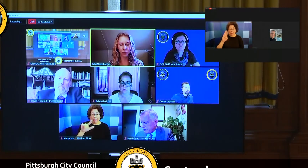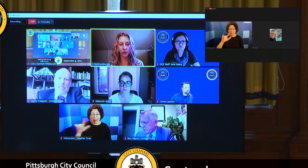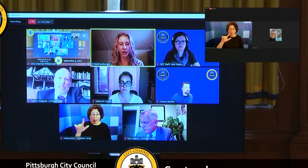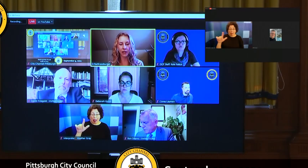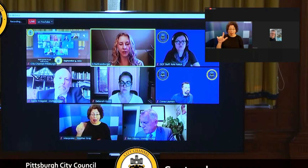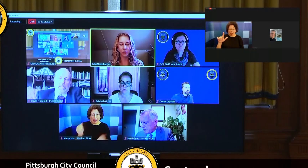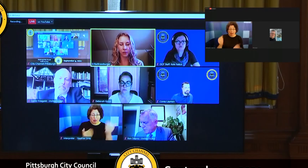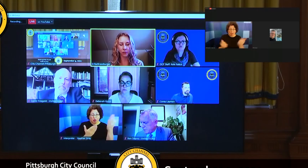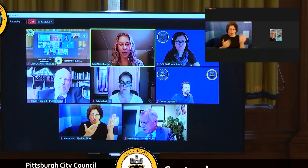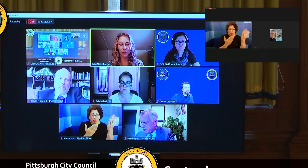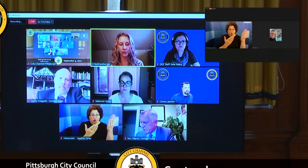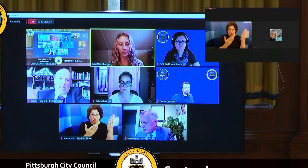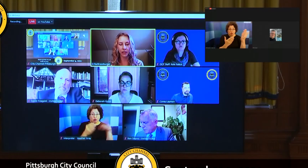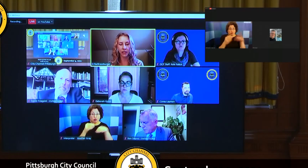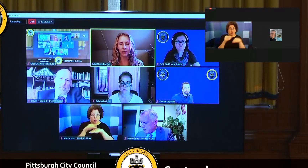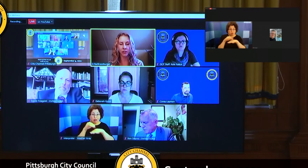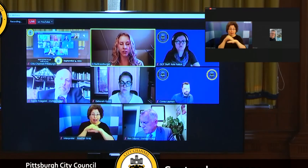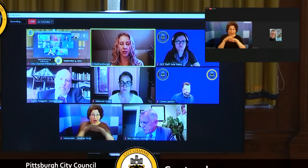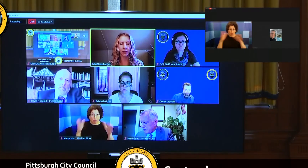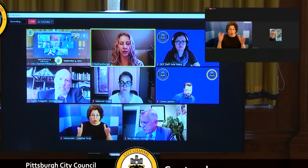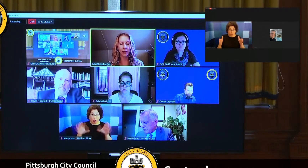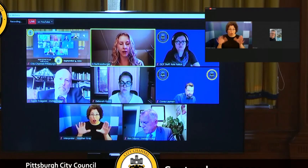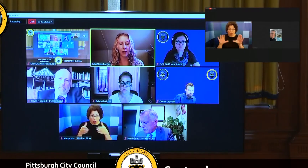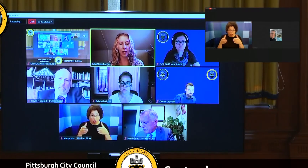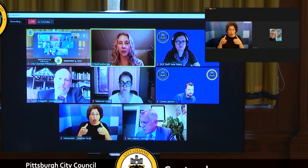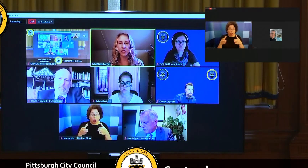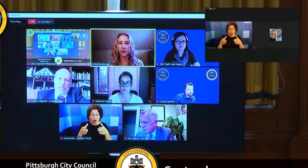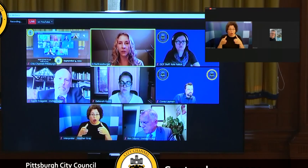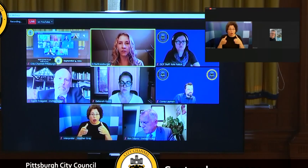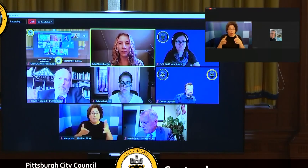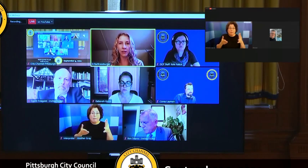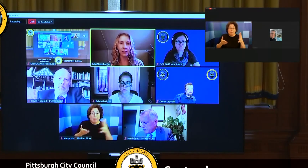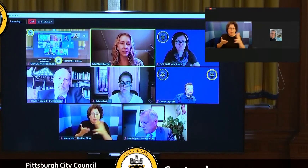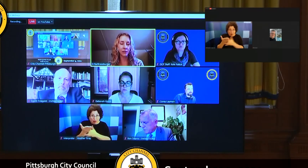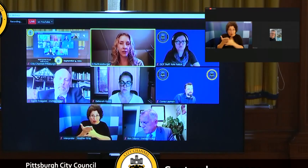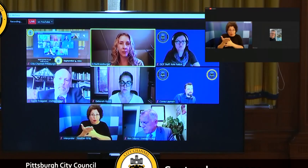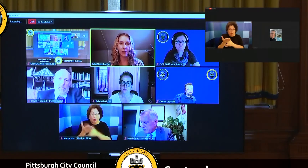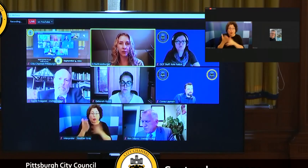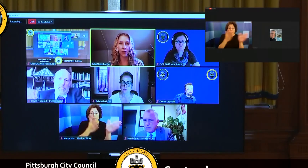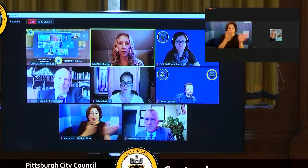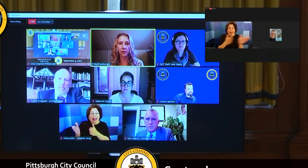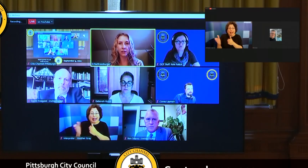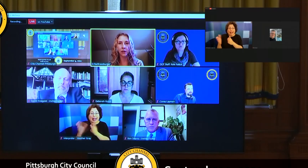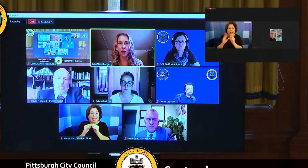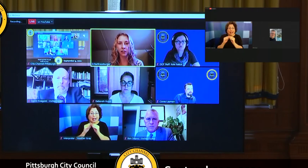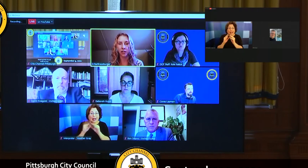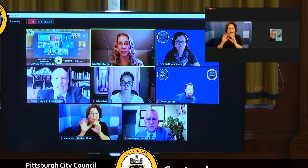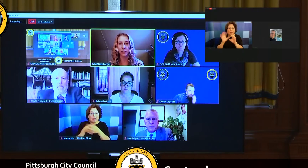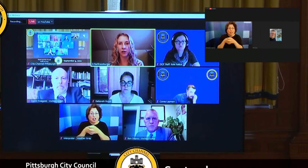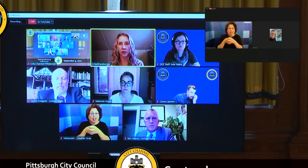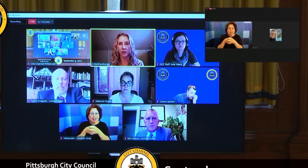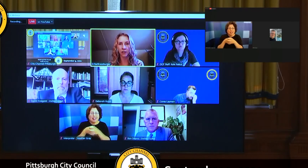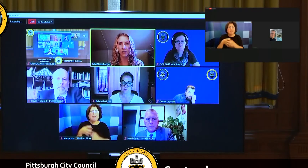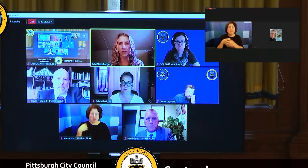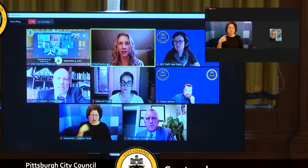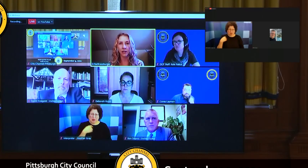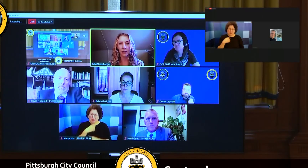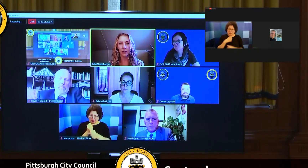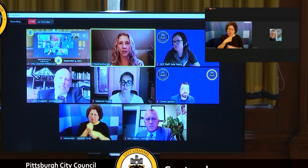council and passed through the Planning Commission, I would say that we've made a significant amount of progress, not just